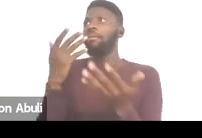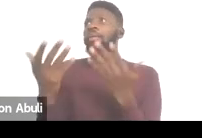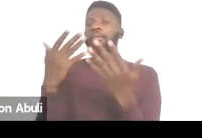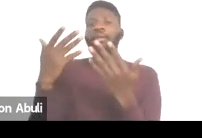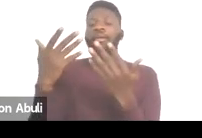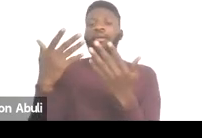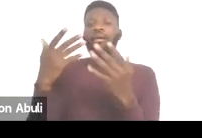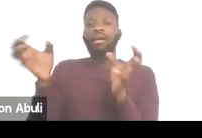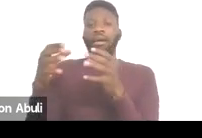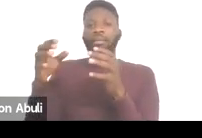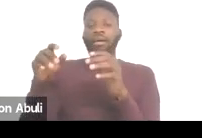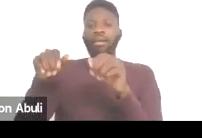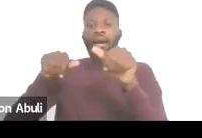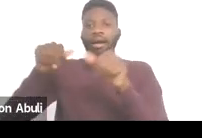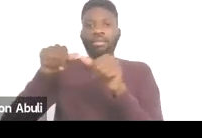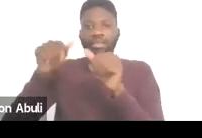You can start off as an admin.